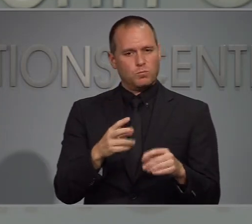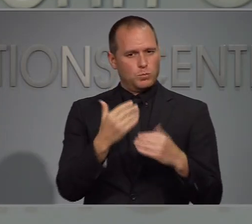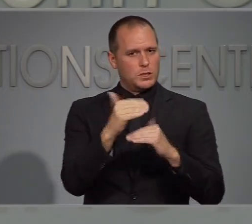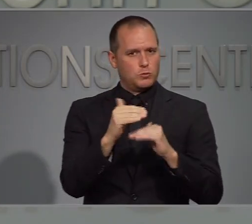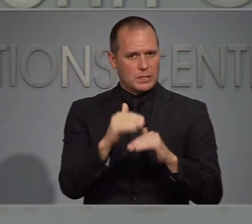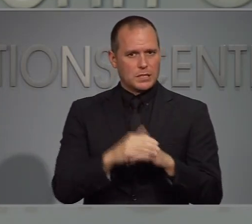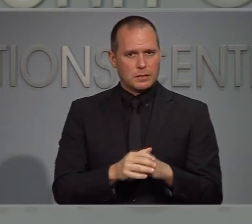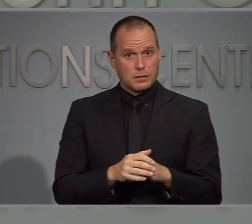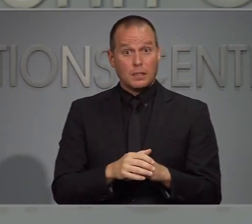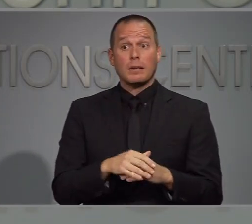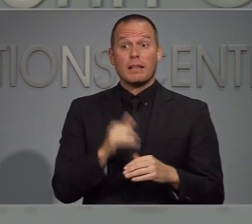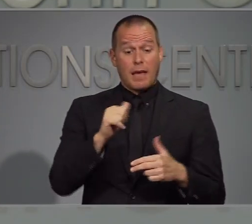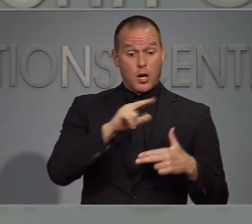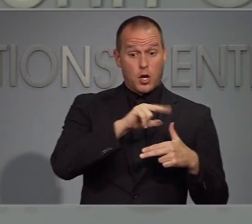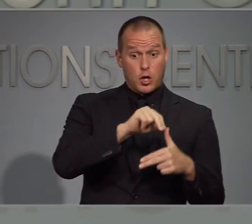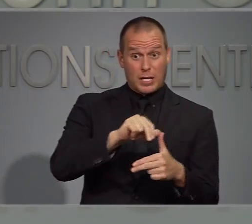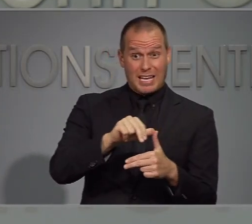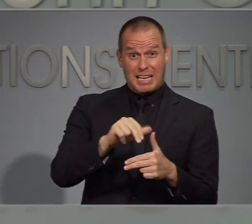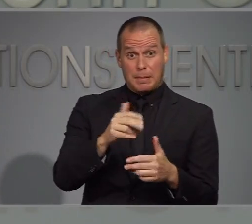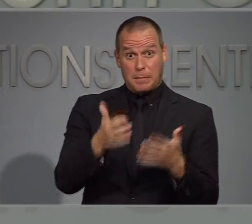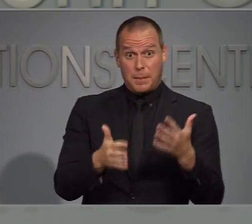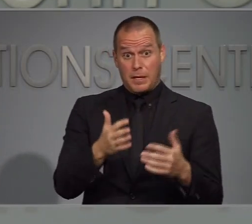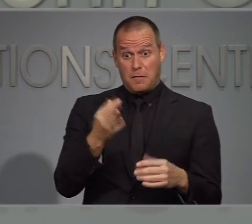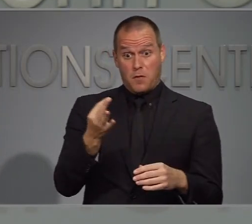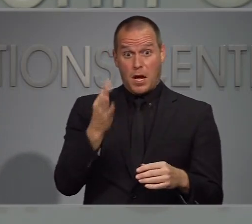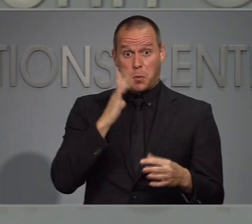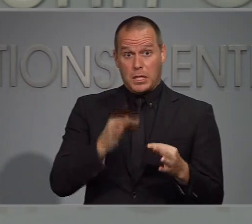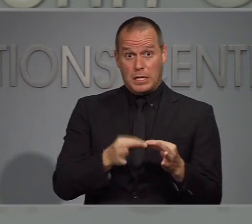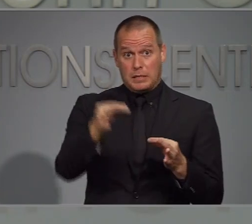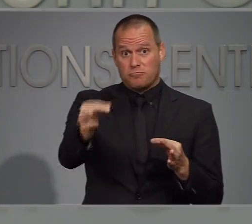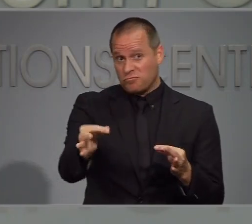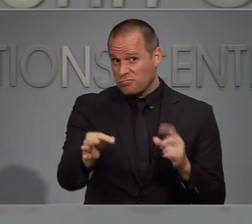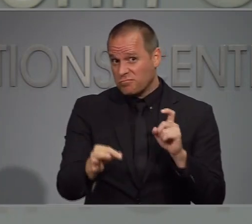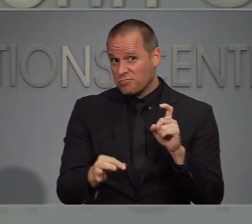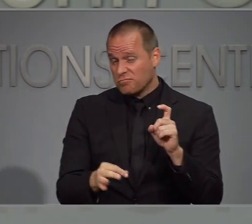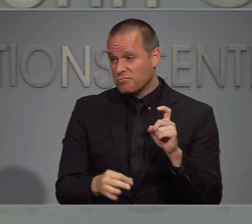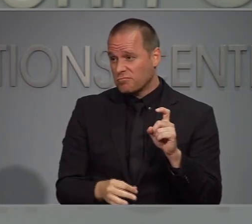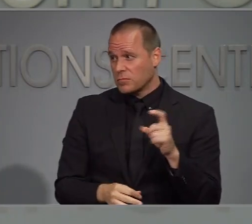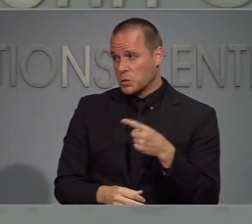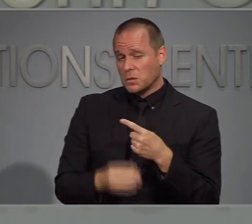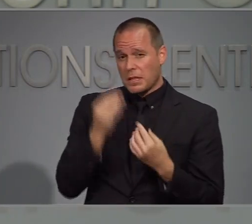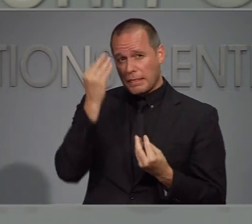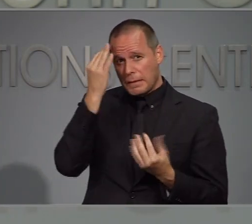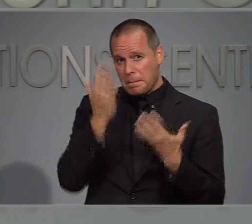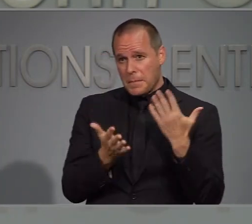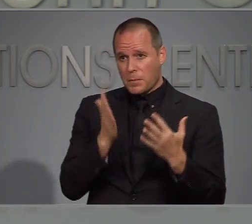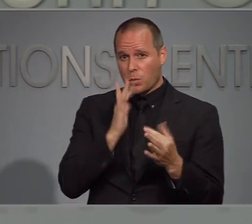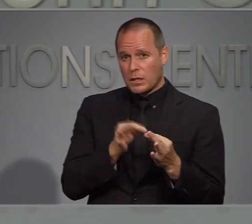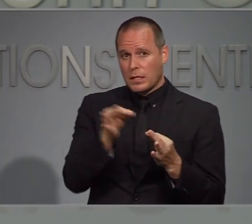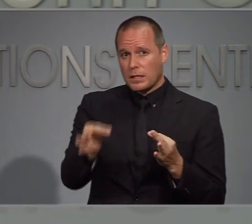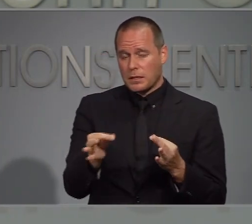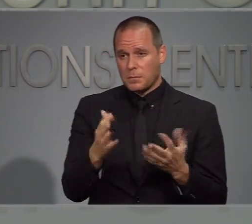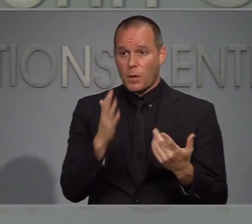the hurricane potentially delaying any kind of decision you might make that you normally would make Tuesday or